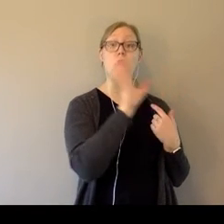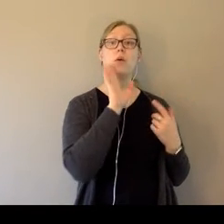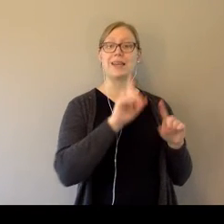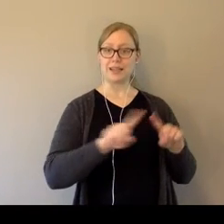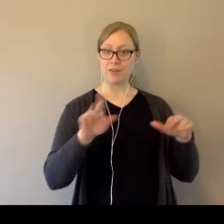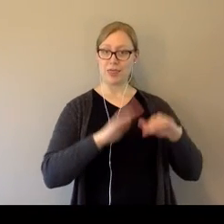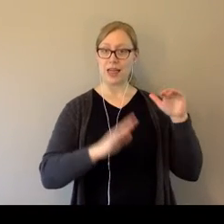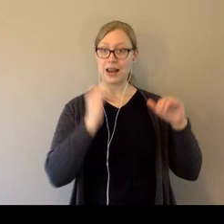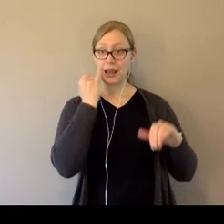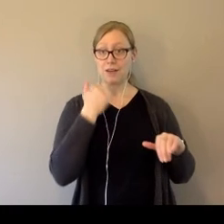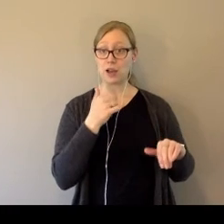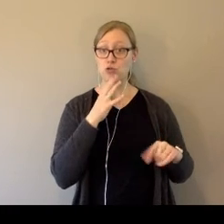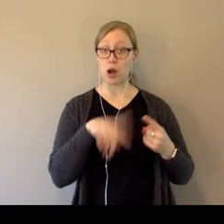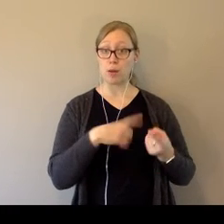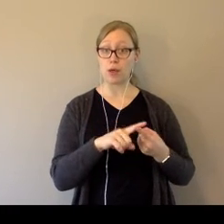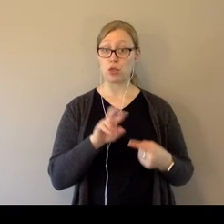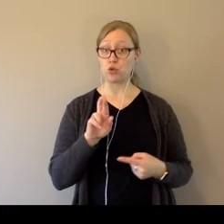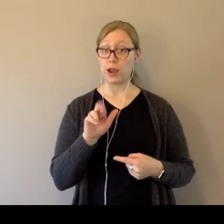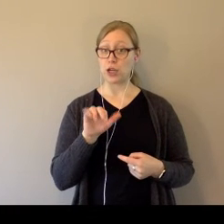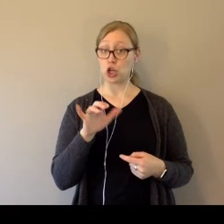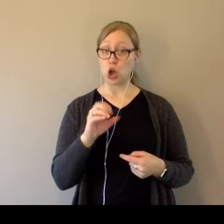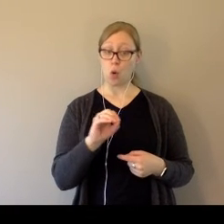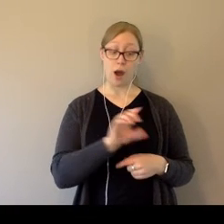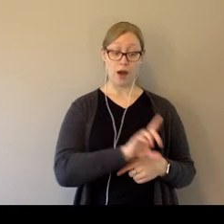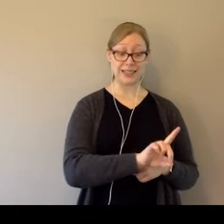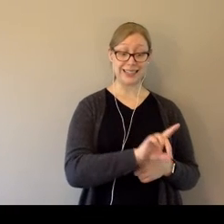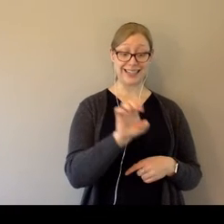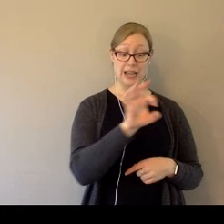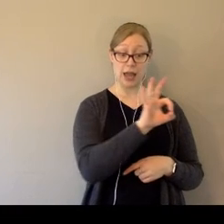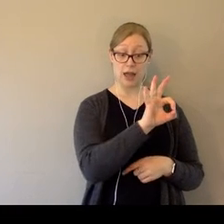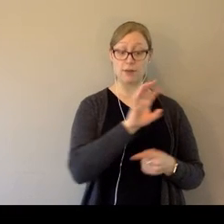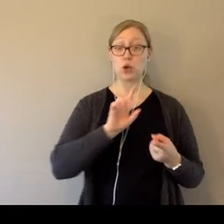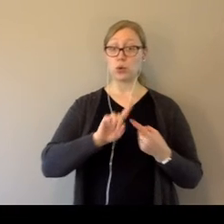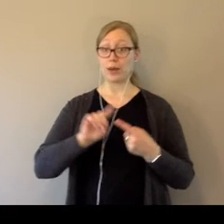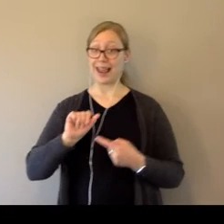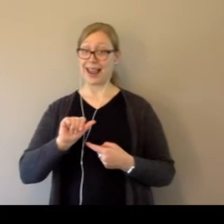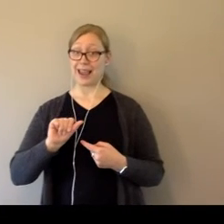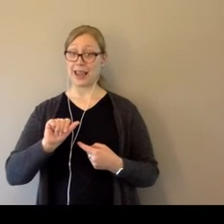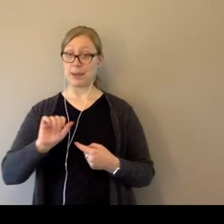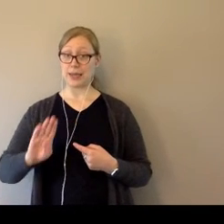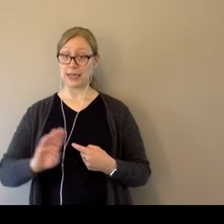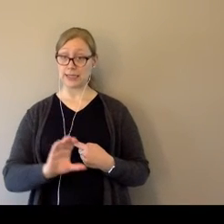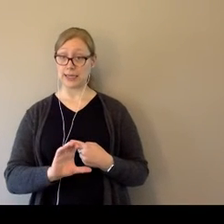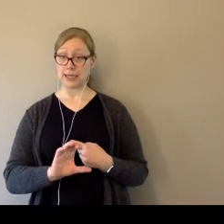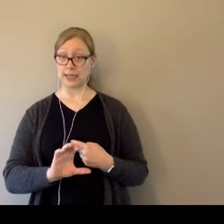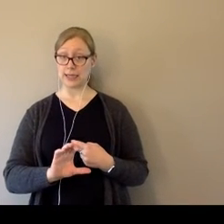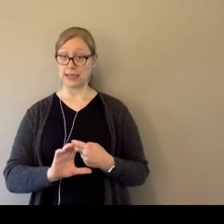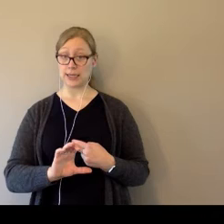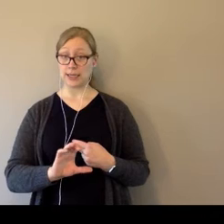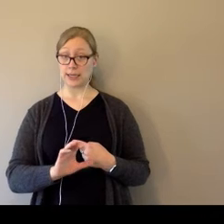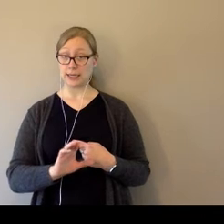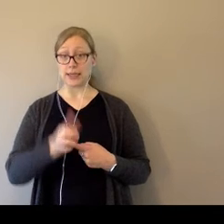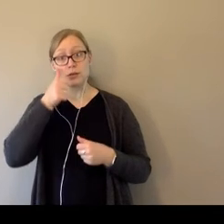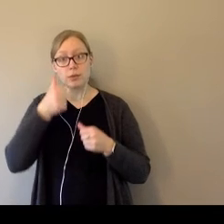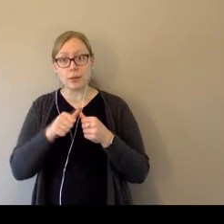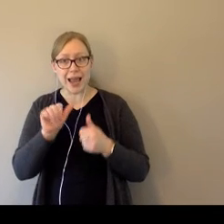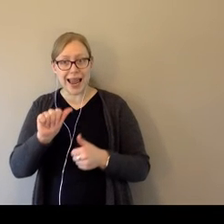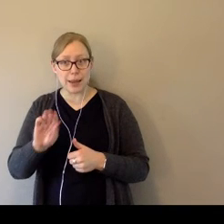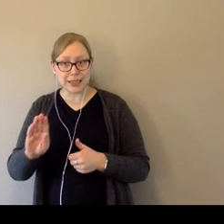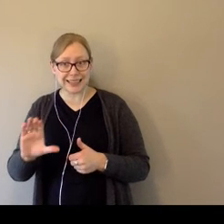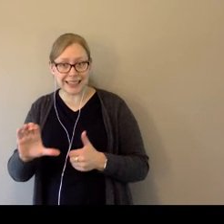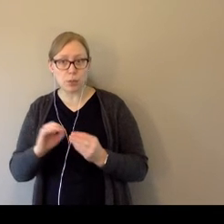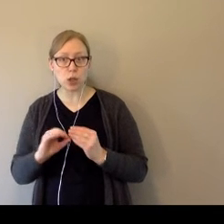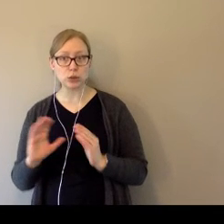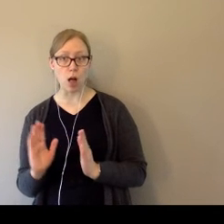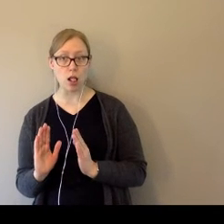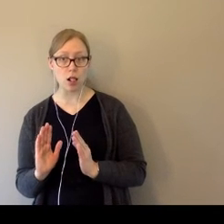ABC. So if I want the similarity ratio from ABC, which is smaller, to go to DEF, then it's going to